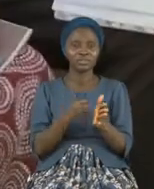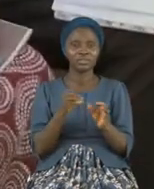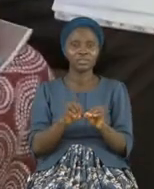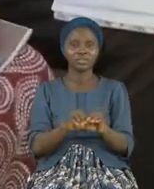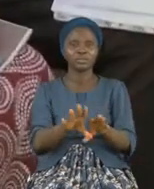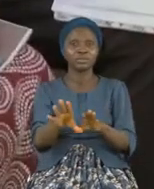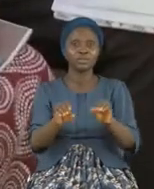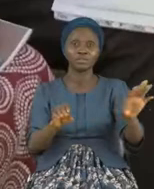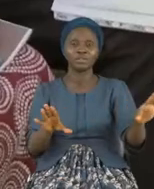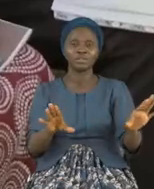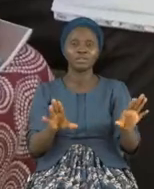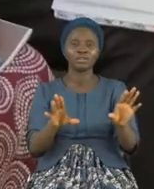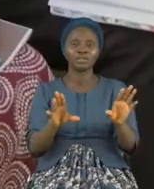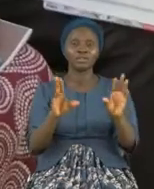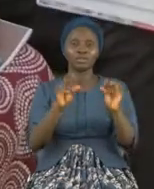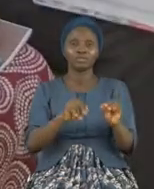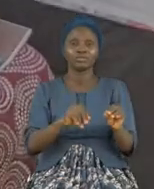us strictly